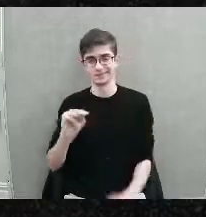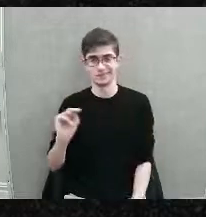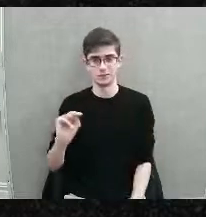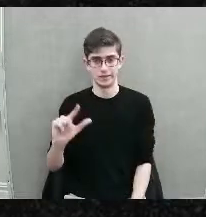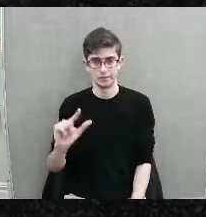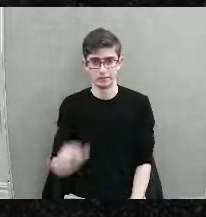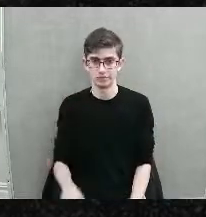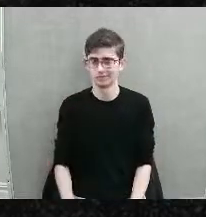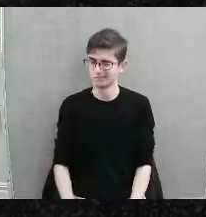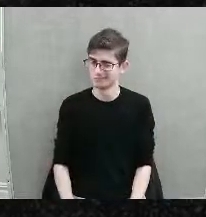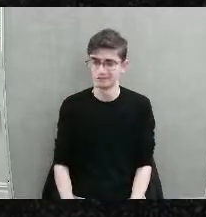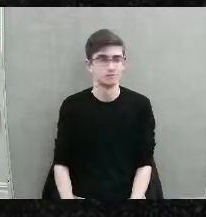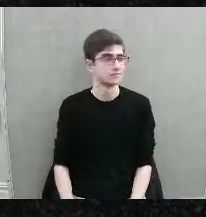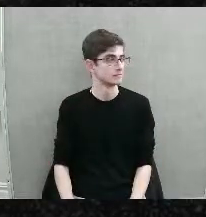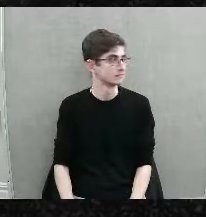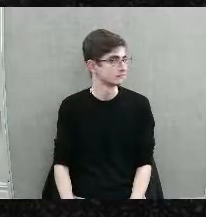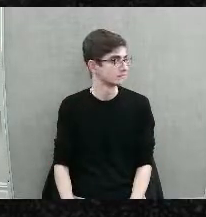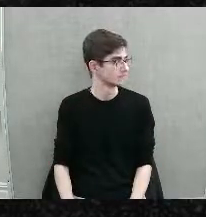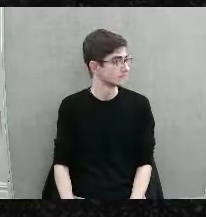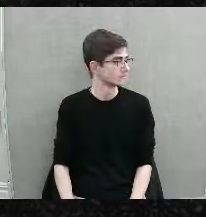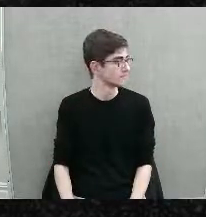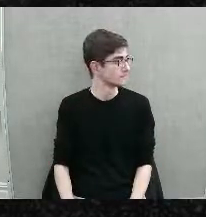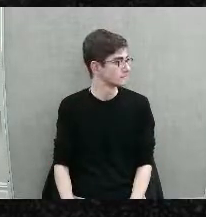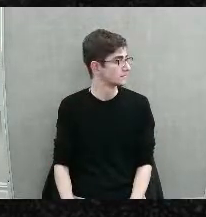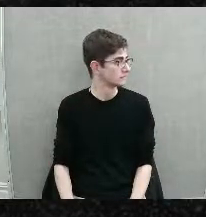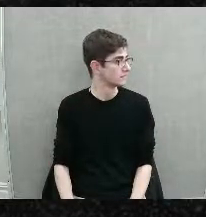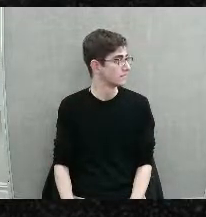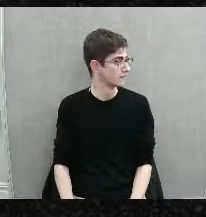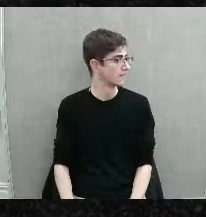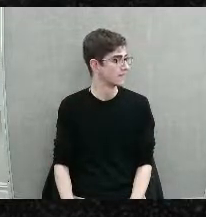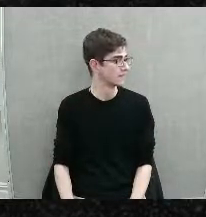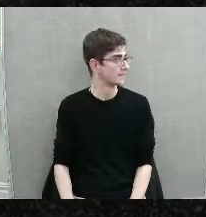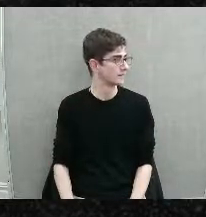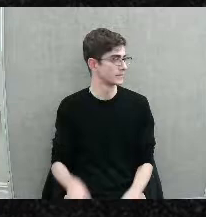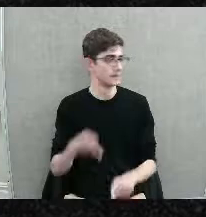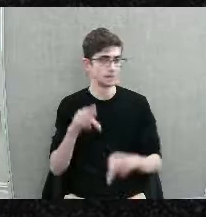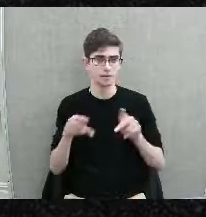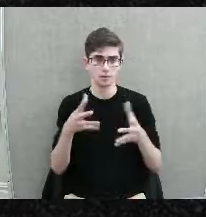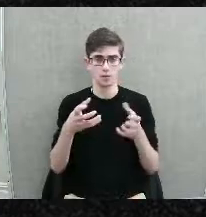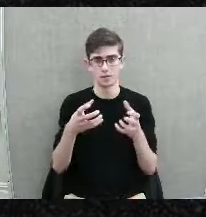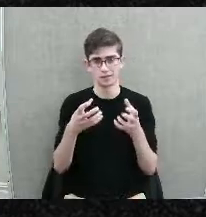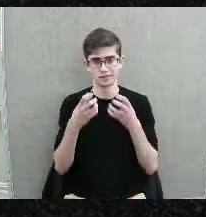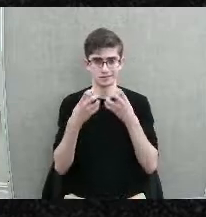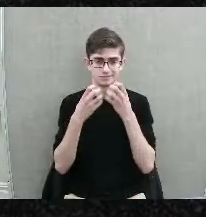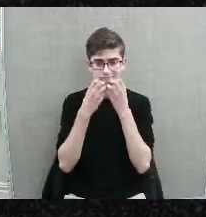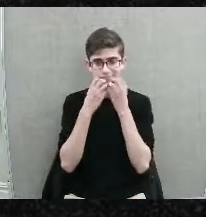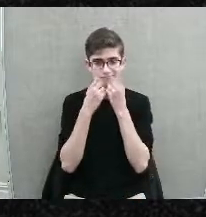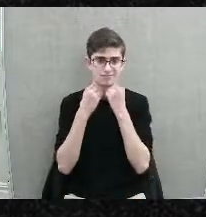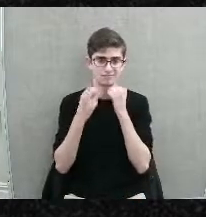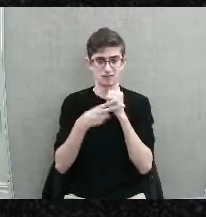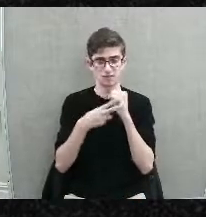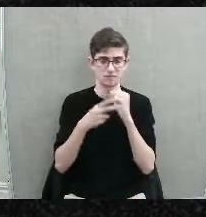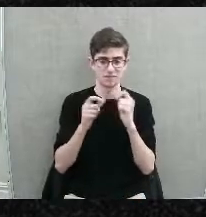regimes only want to conserve and maintain a particular practice that has to do with corruption. So for